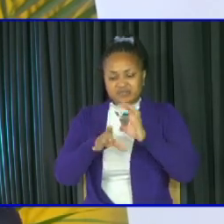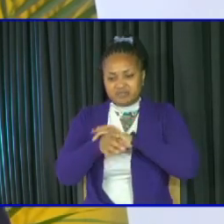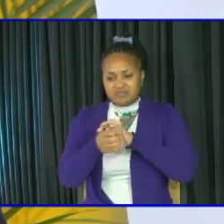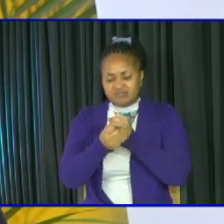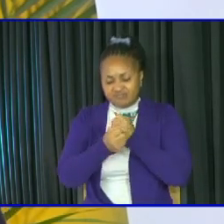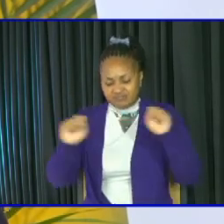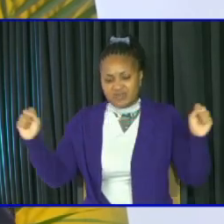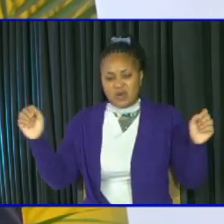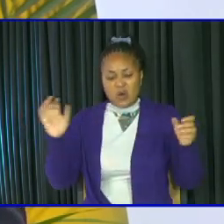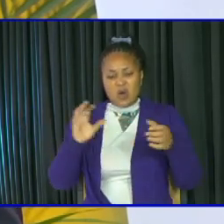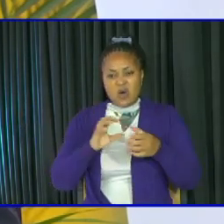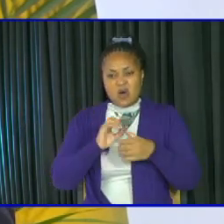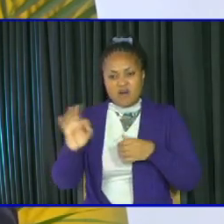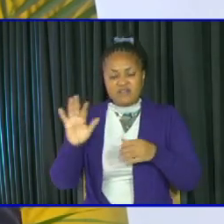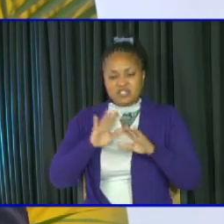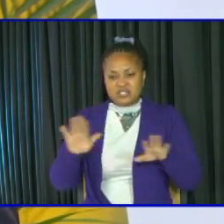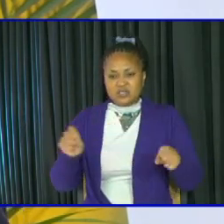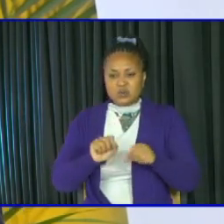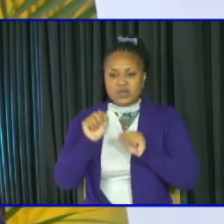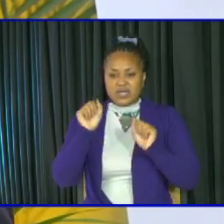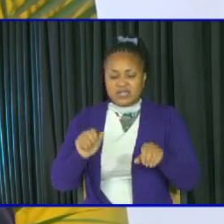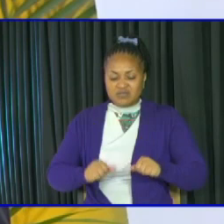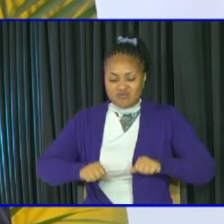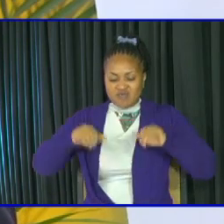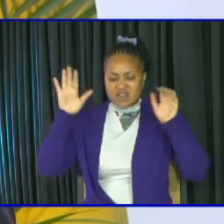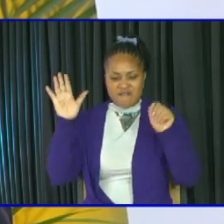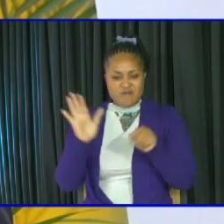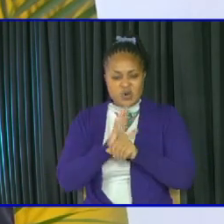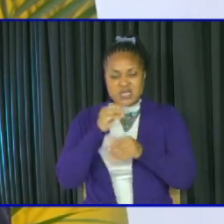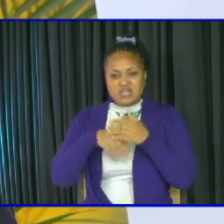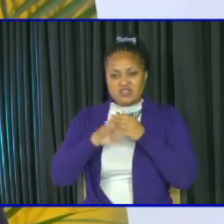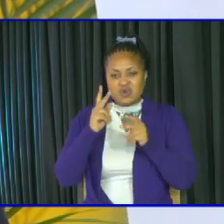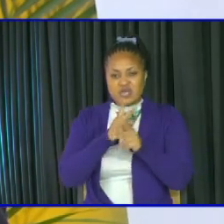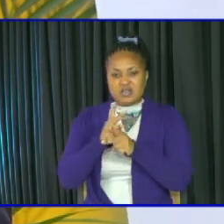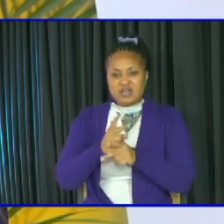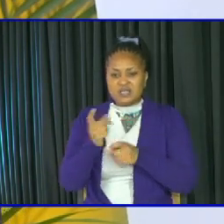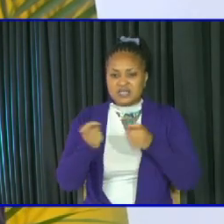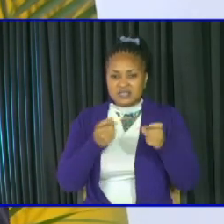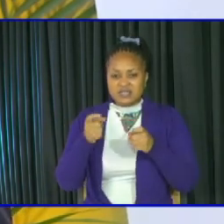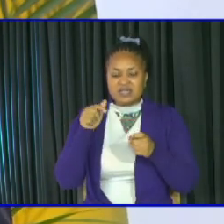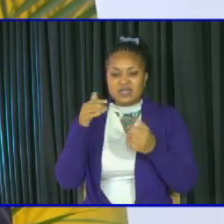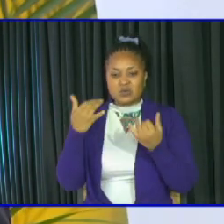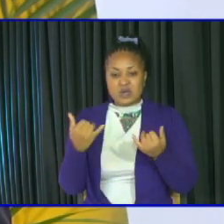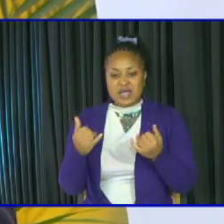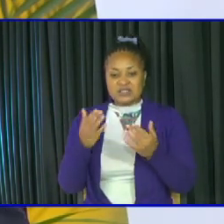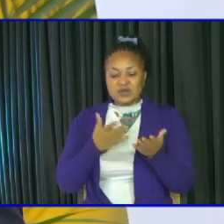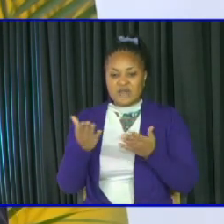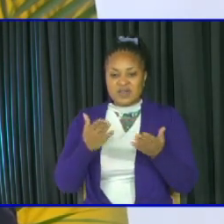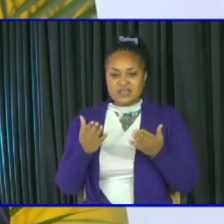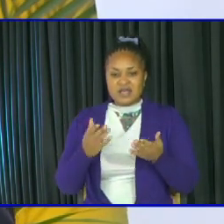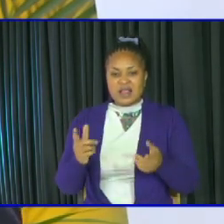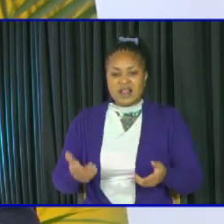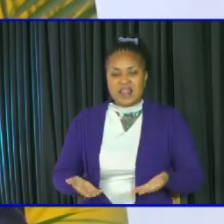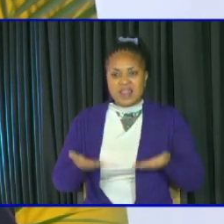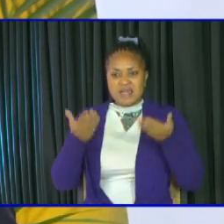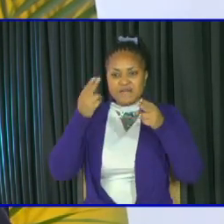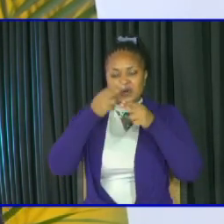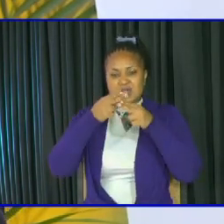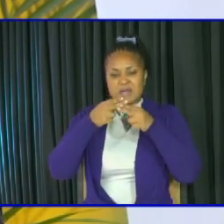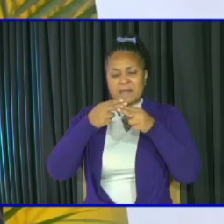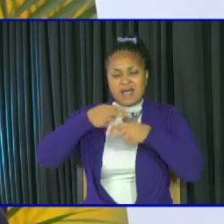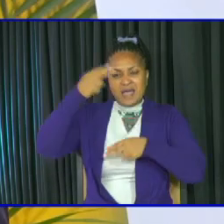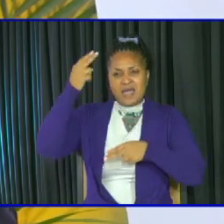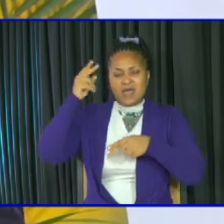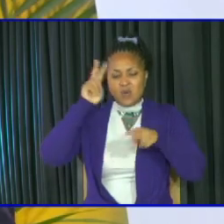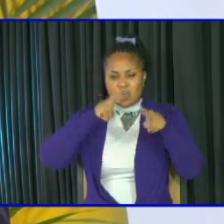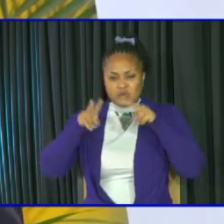totally surrender into your care. Take charge of tonight's service and may your name be lifted high as you watch over and bless this